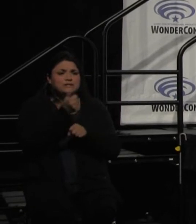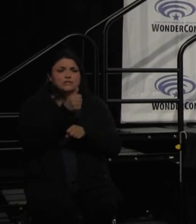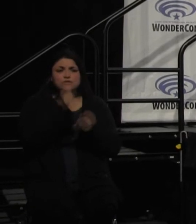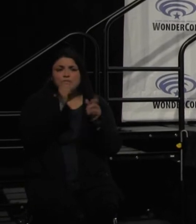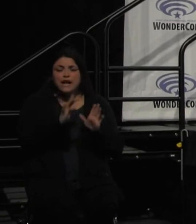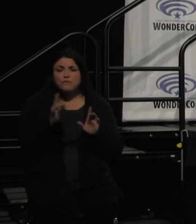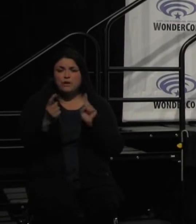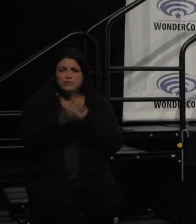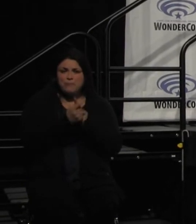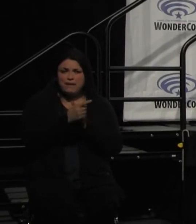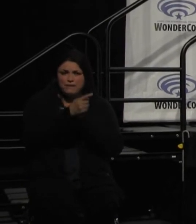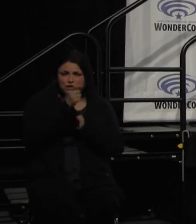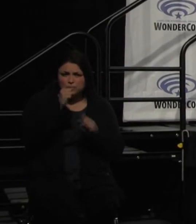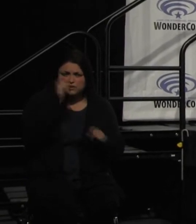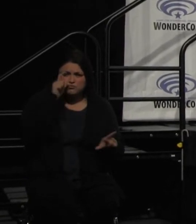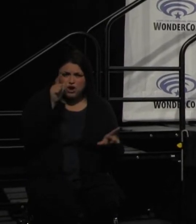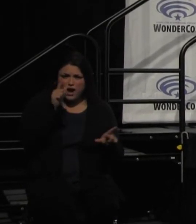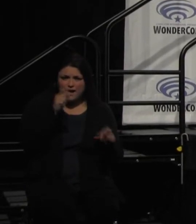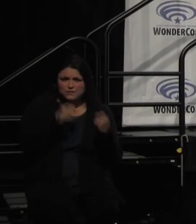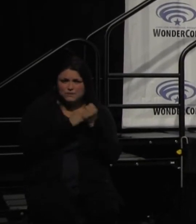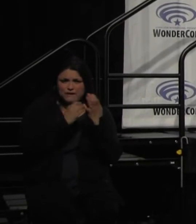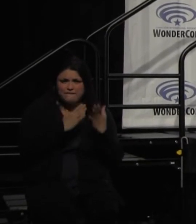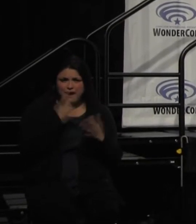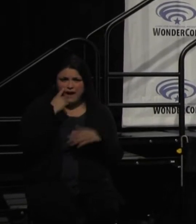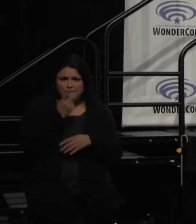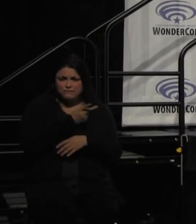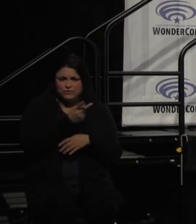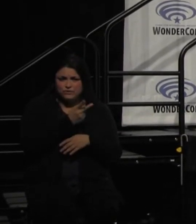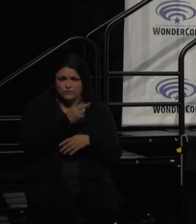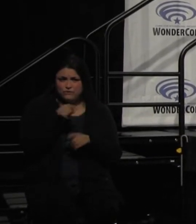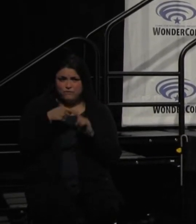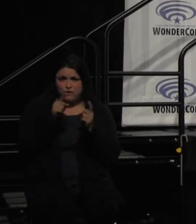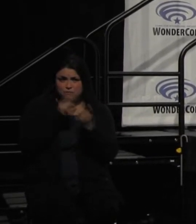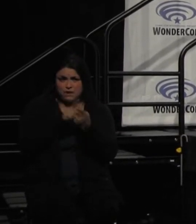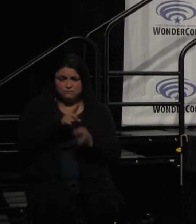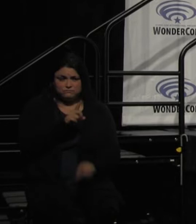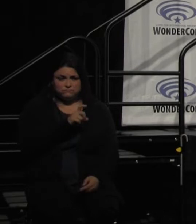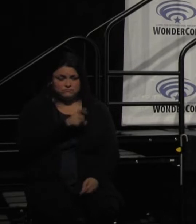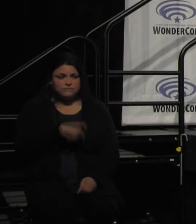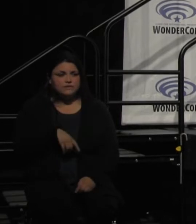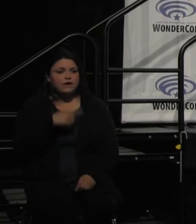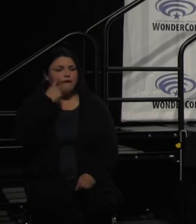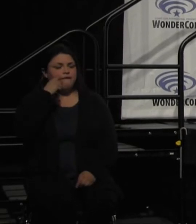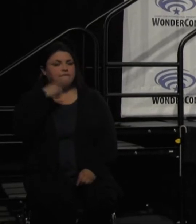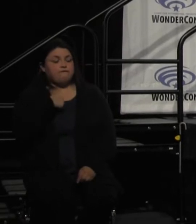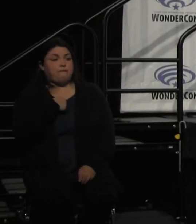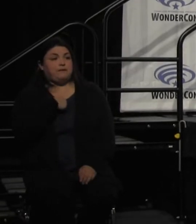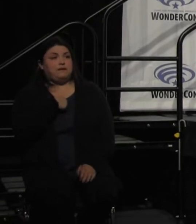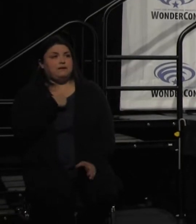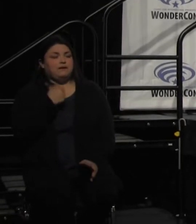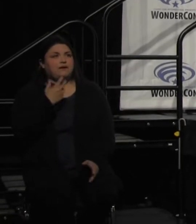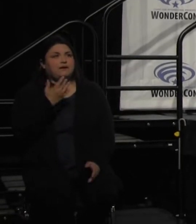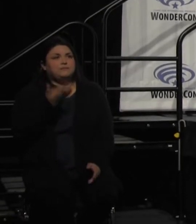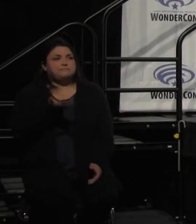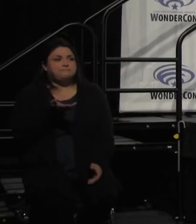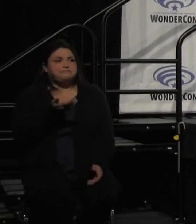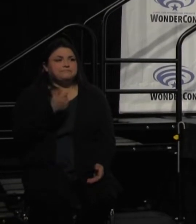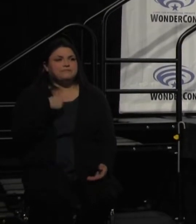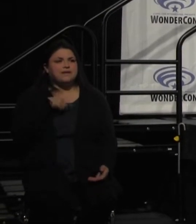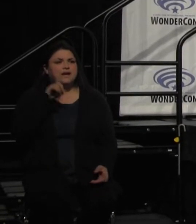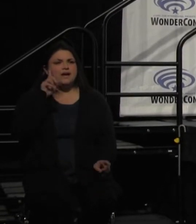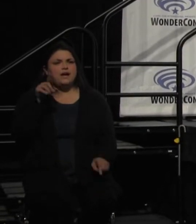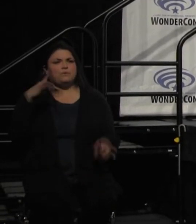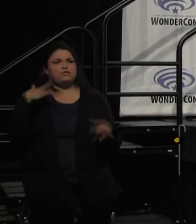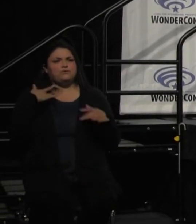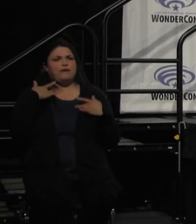were surprised was a fan of the two of you when you met them? Oh, for me, I was at an